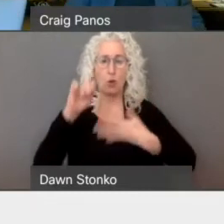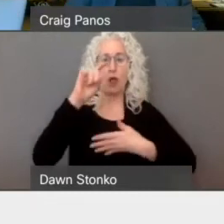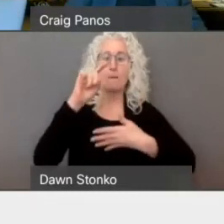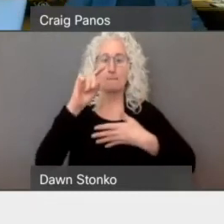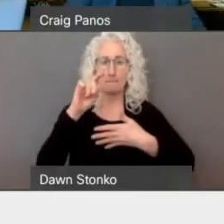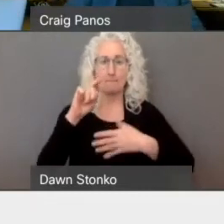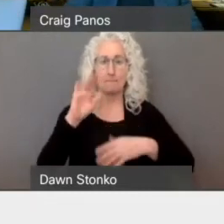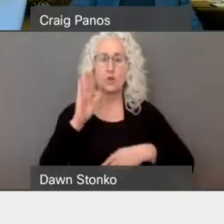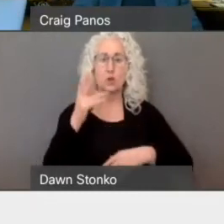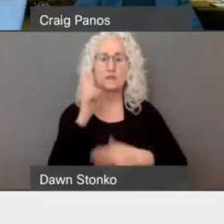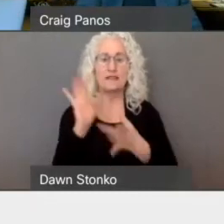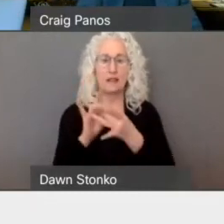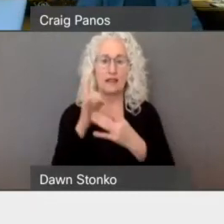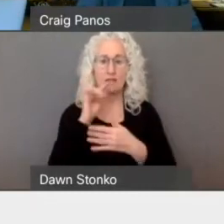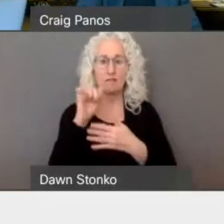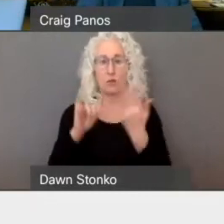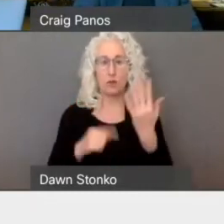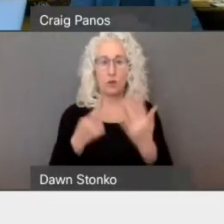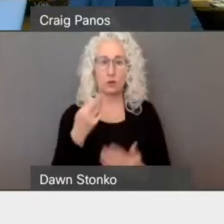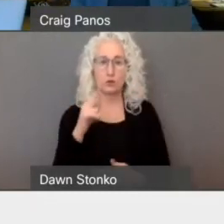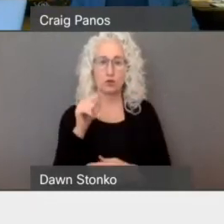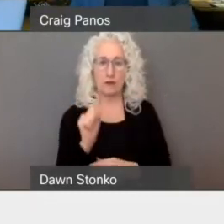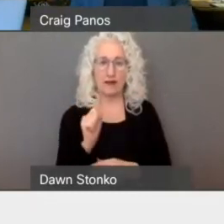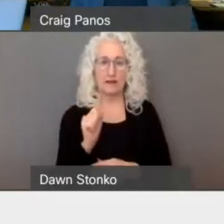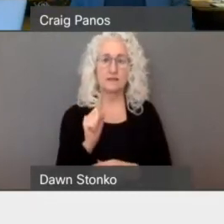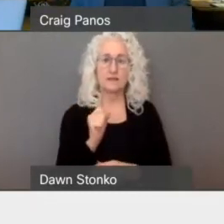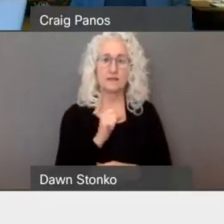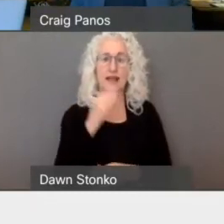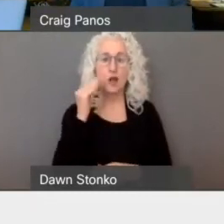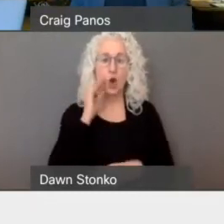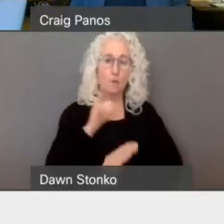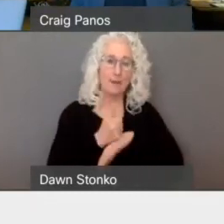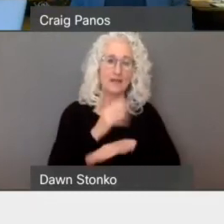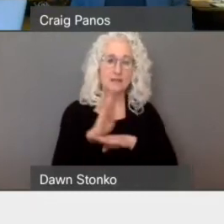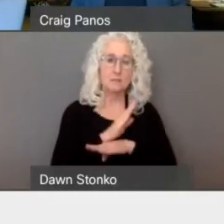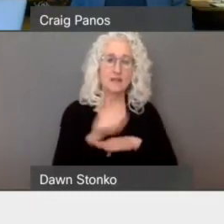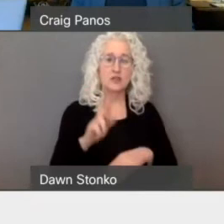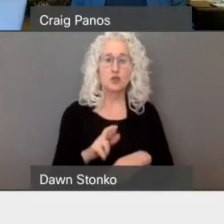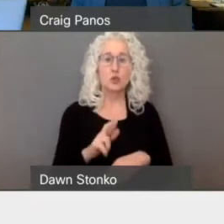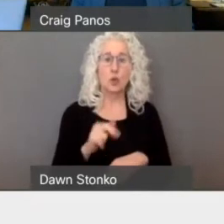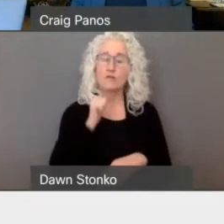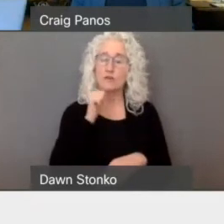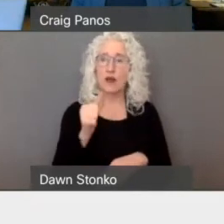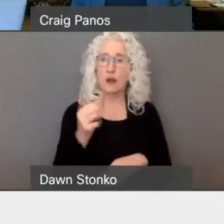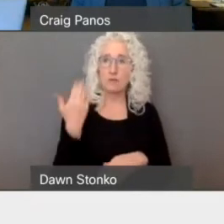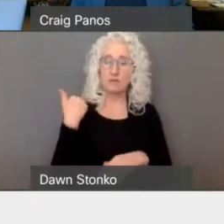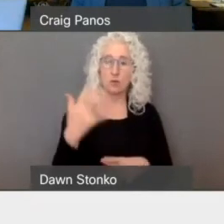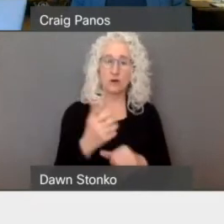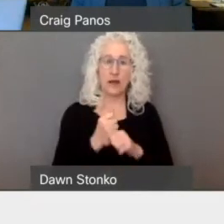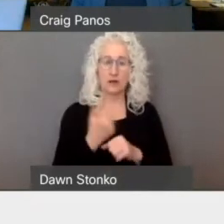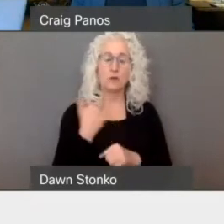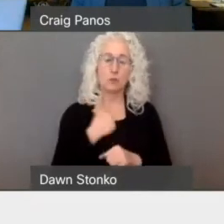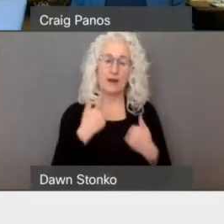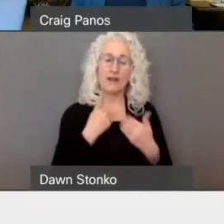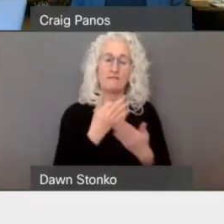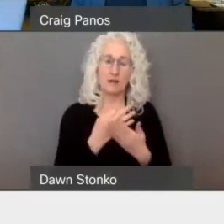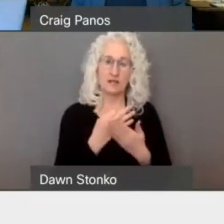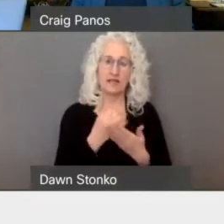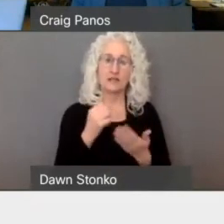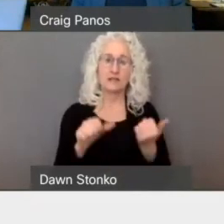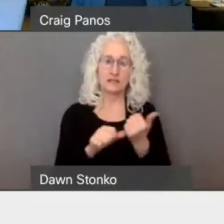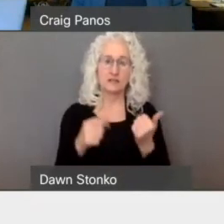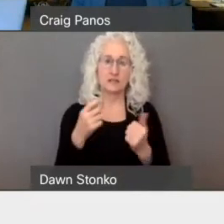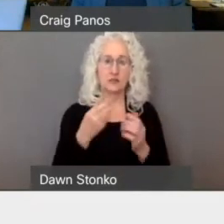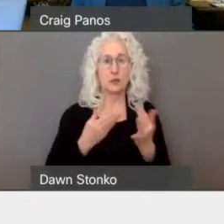those grants. And your home-based business, or if you have not previously received funding assistance through the